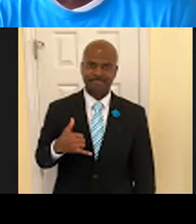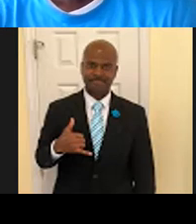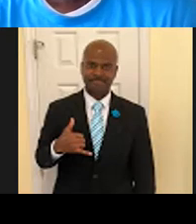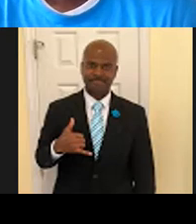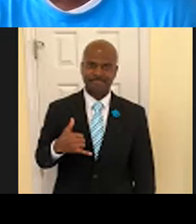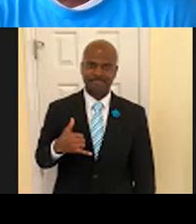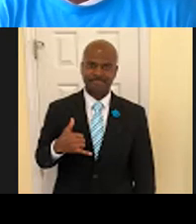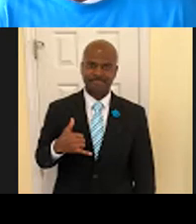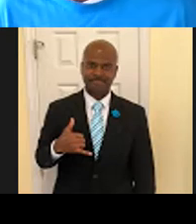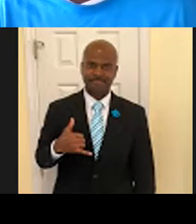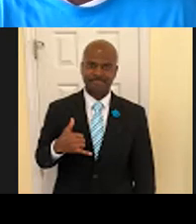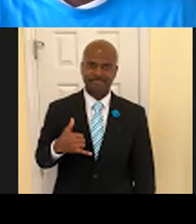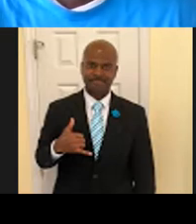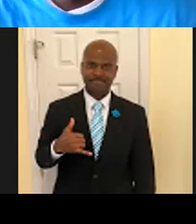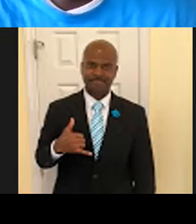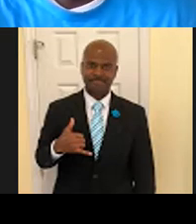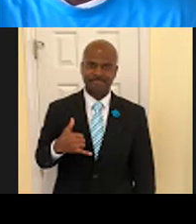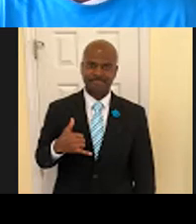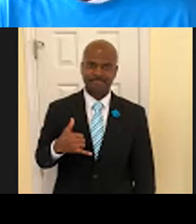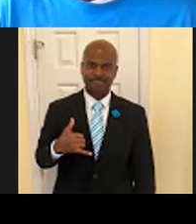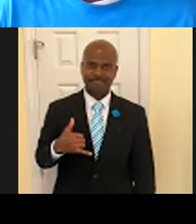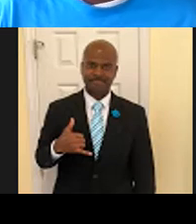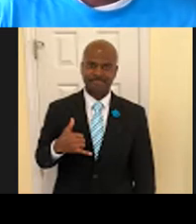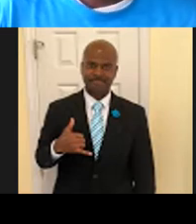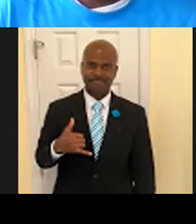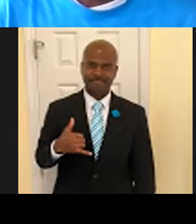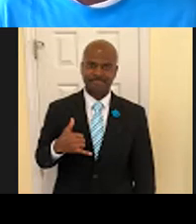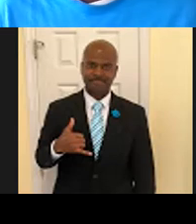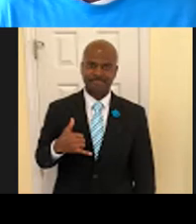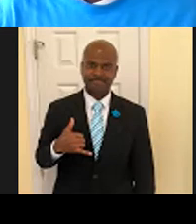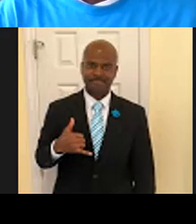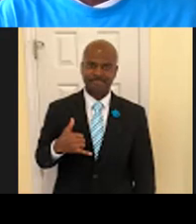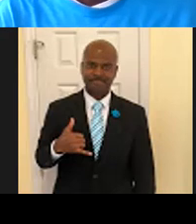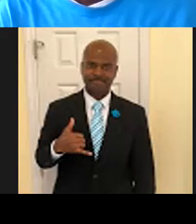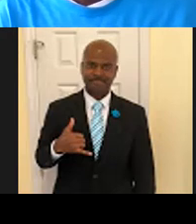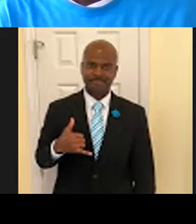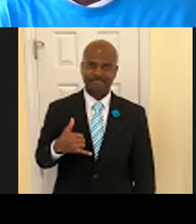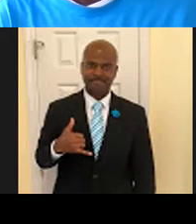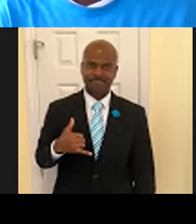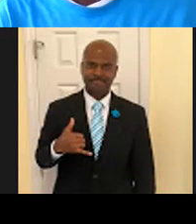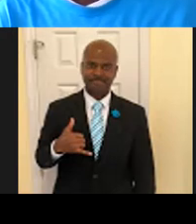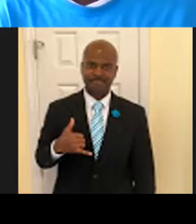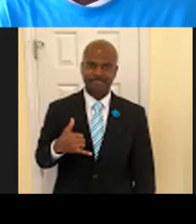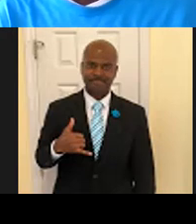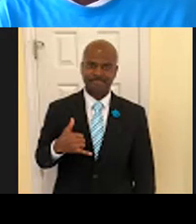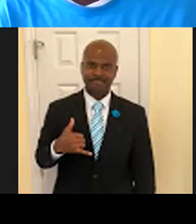Yeah. Thank you. Good question. Good question. All right.